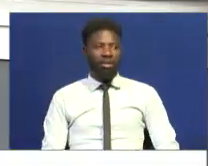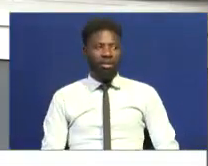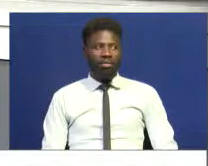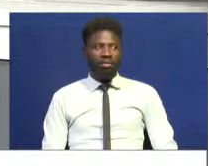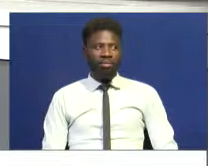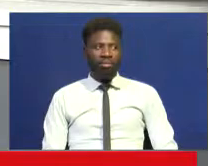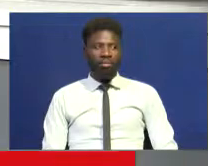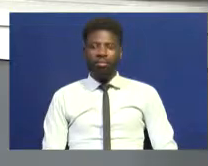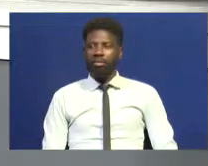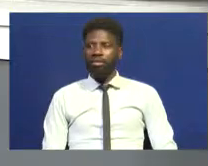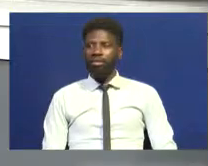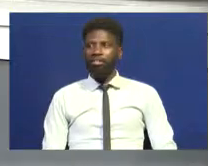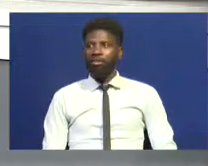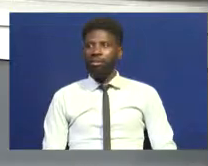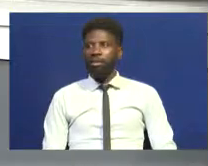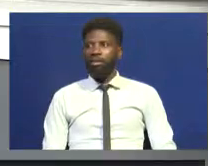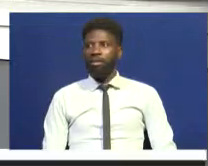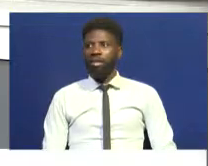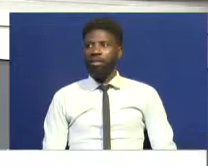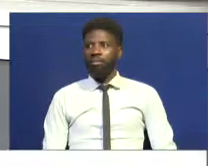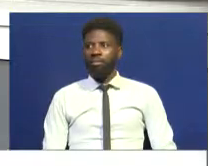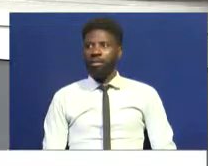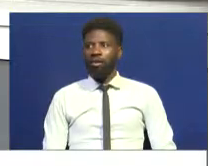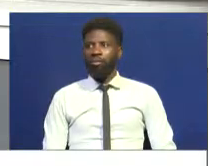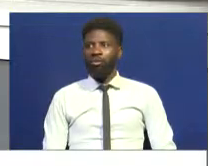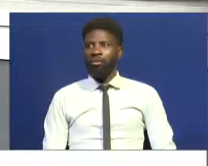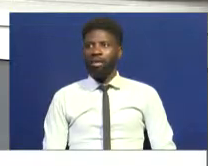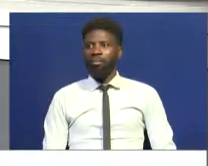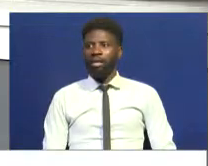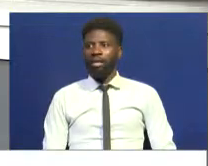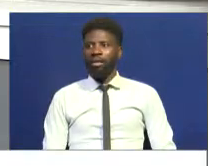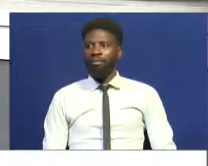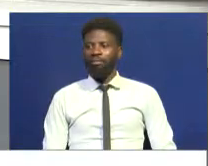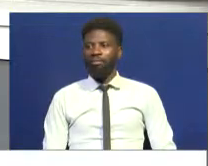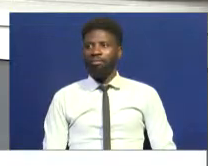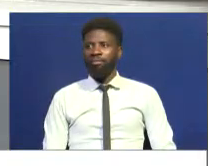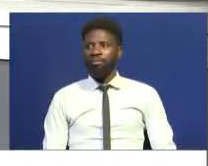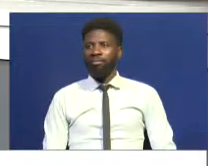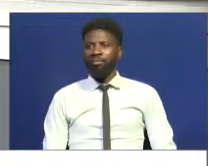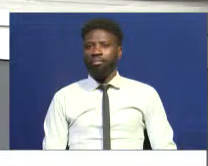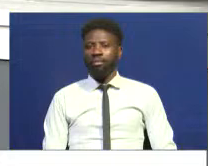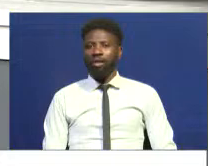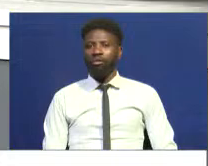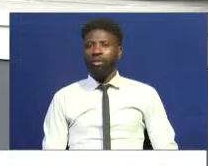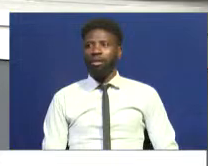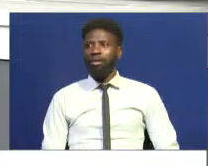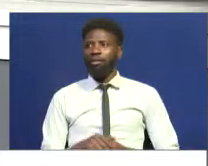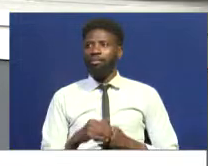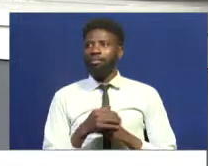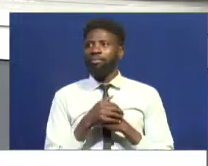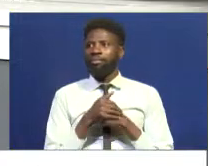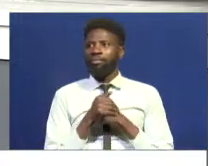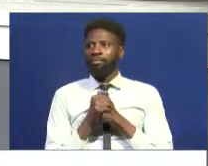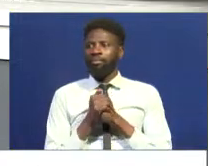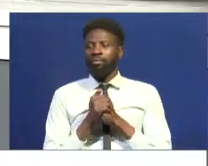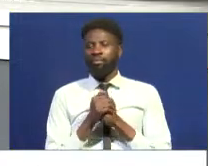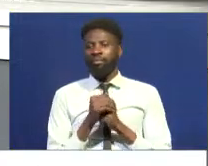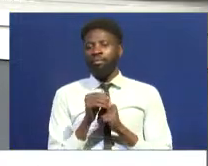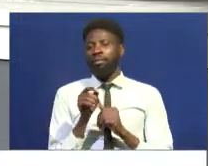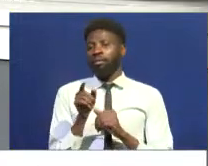so that people can go back to their normal lives. And before now we delve into the issues at hand this morning, what is your message